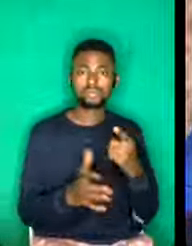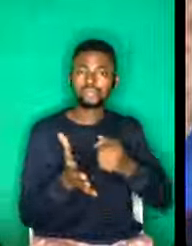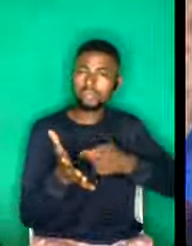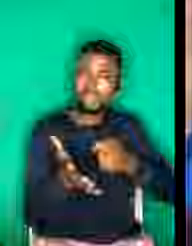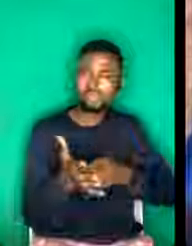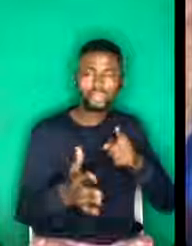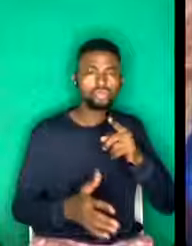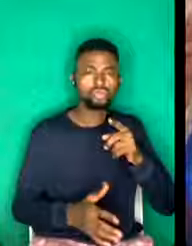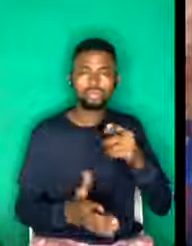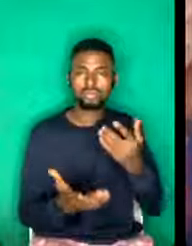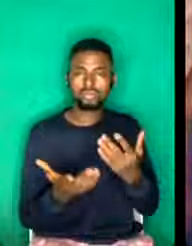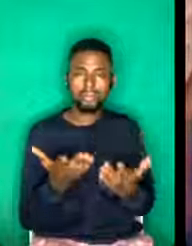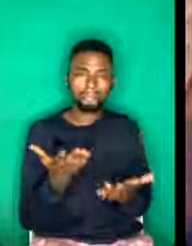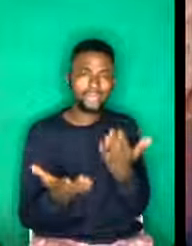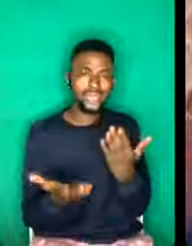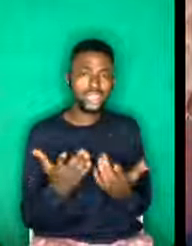just